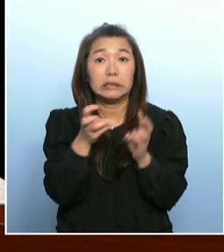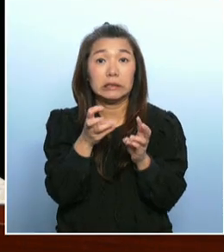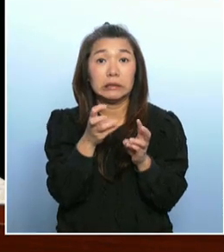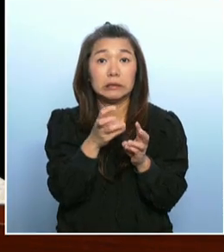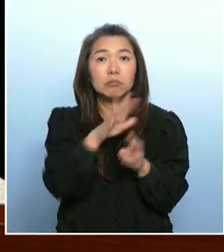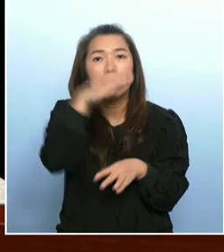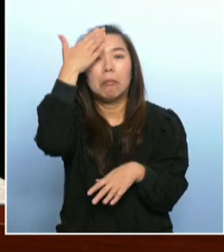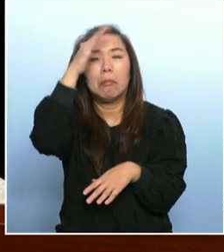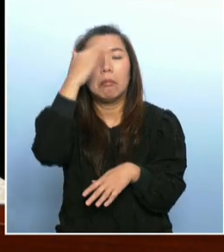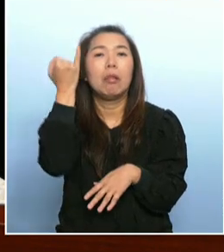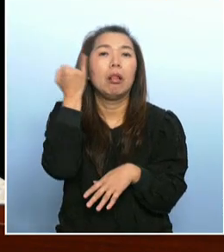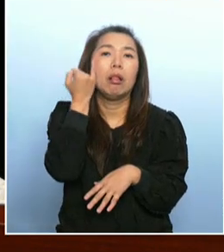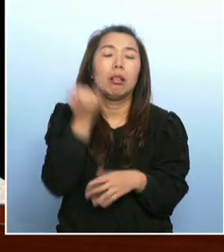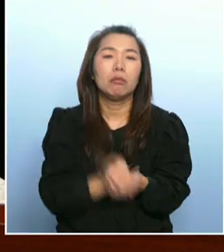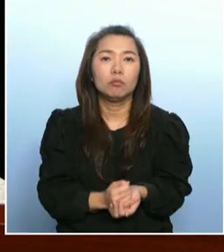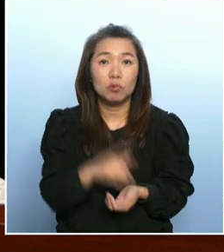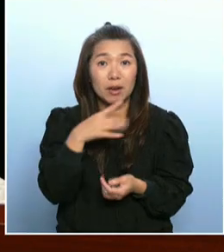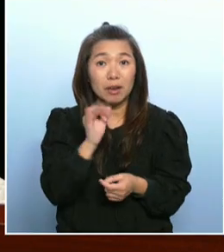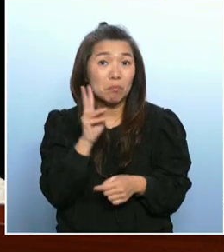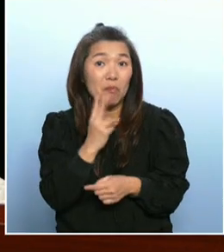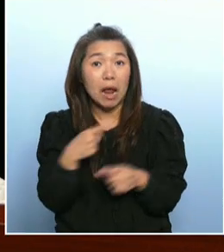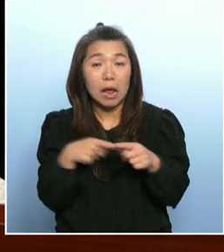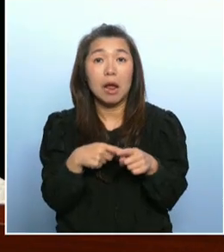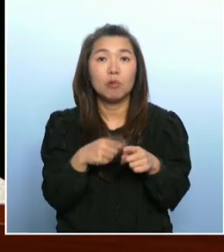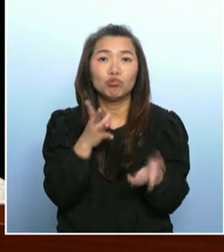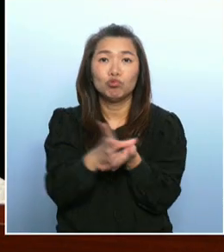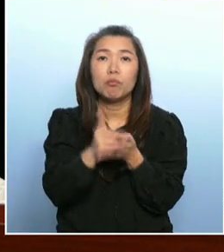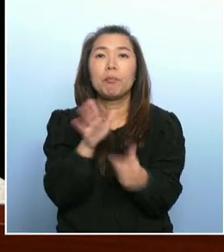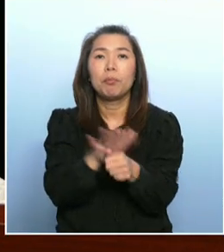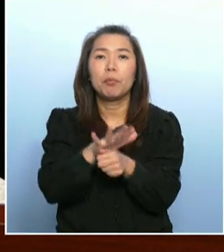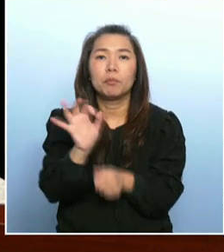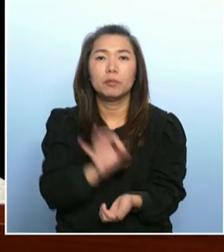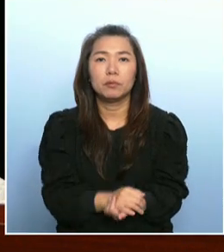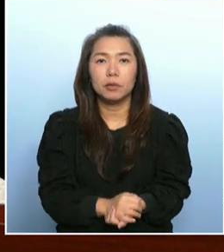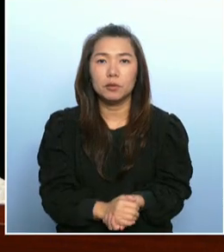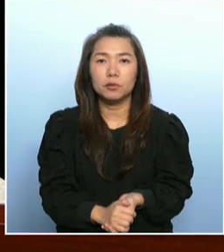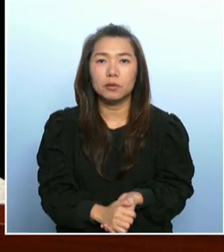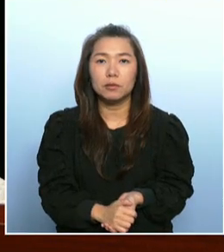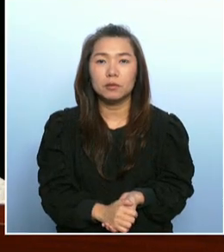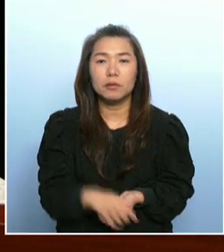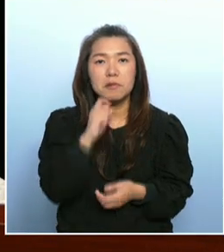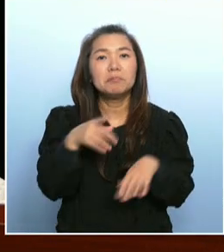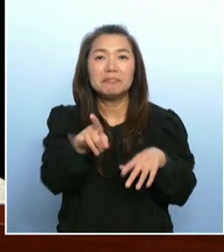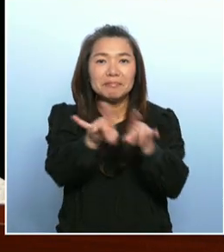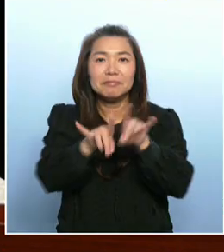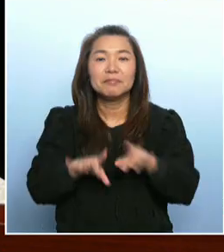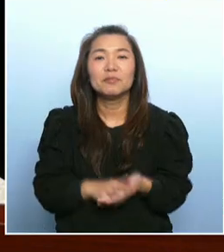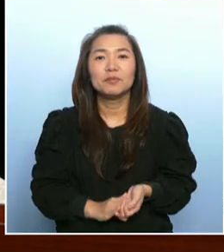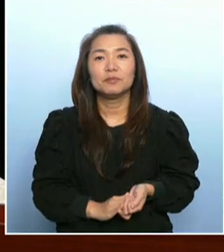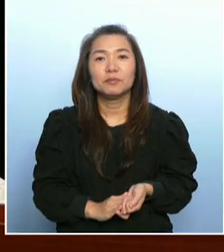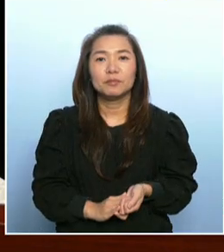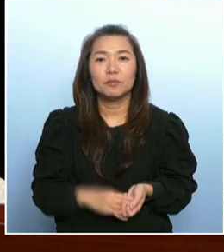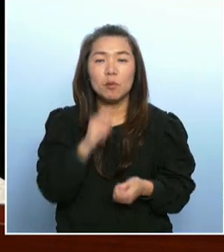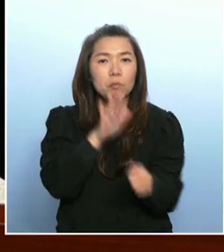translation services for PWDs in care homes. There is no professional interpreters in